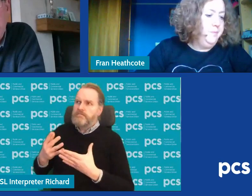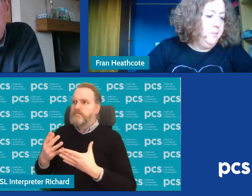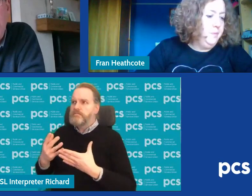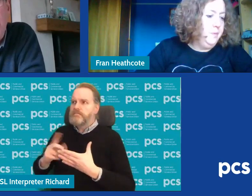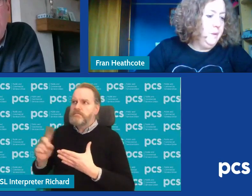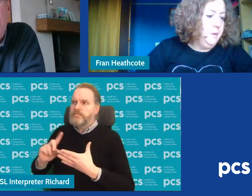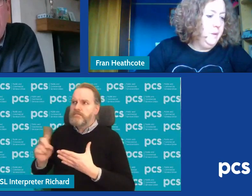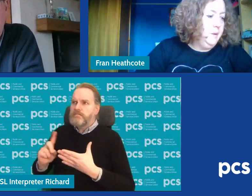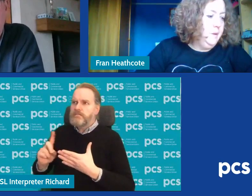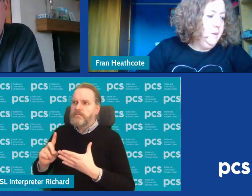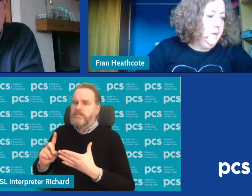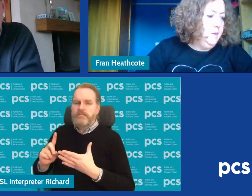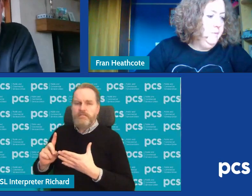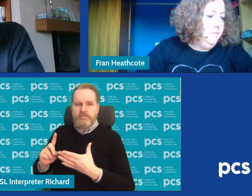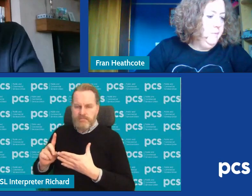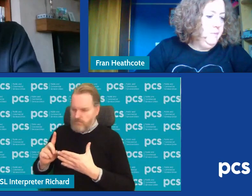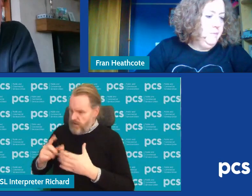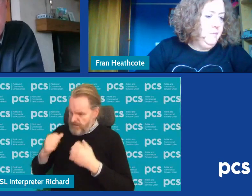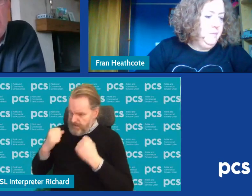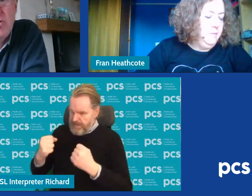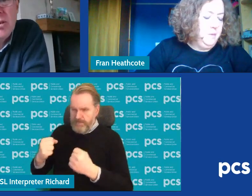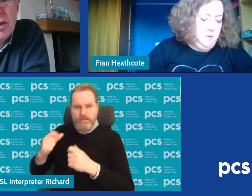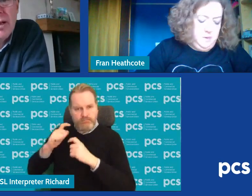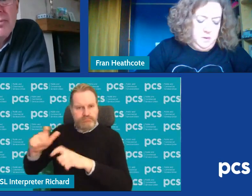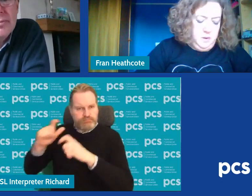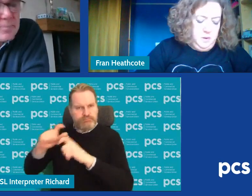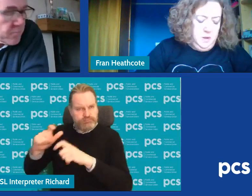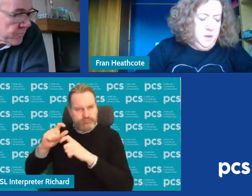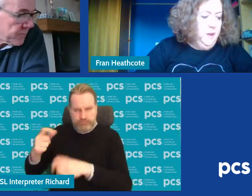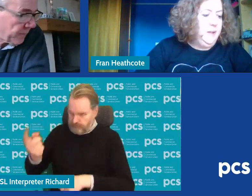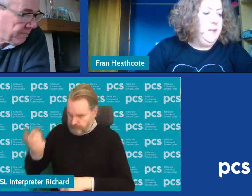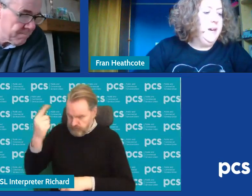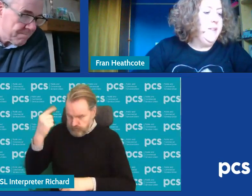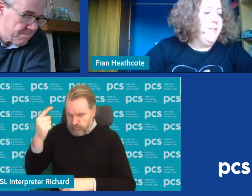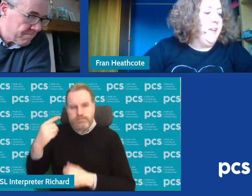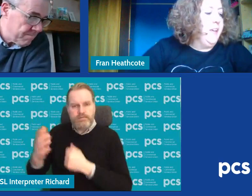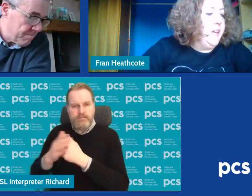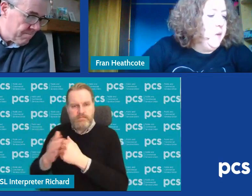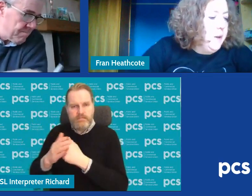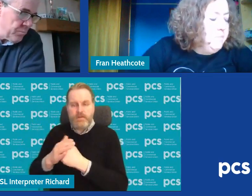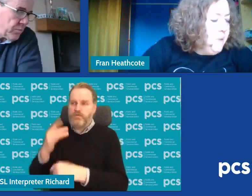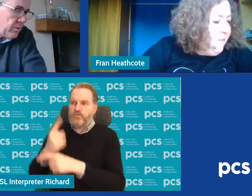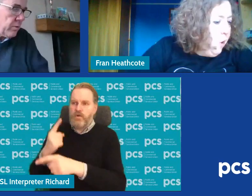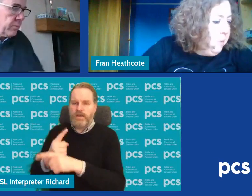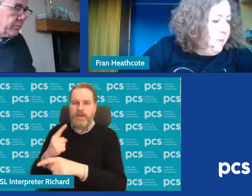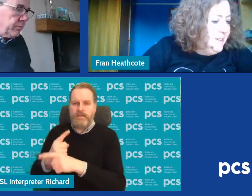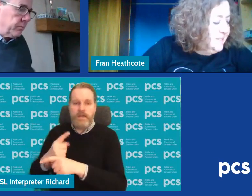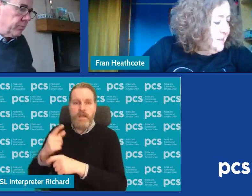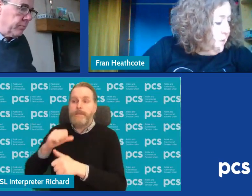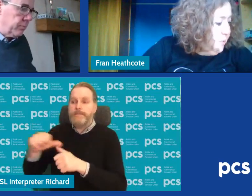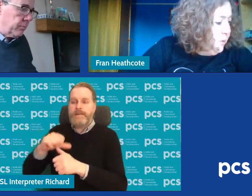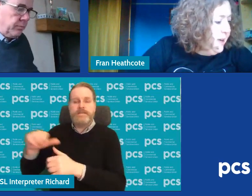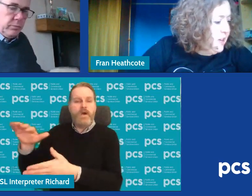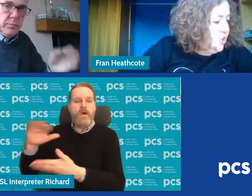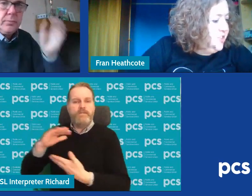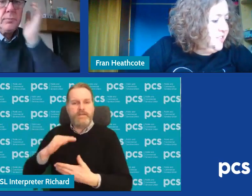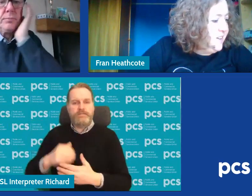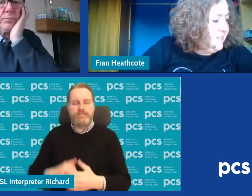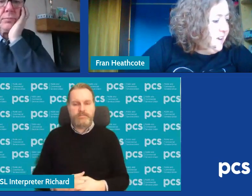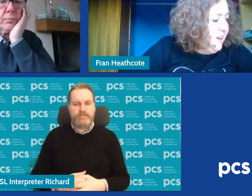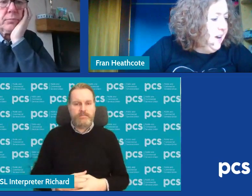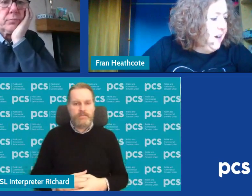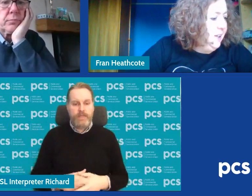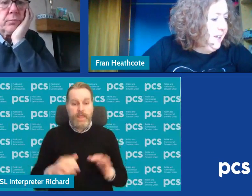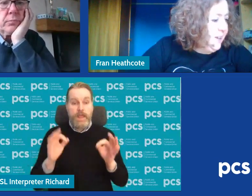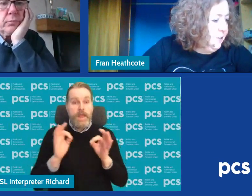leave us behind. And I think that's got to be the key message to vote in the ballot. Yeah, thank you. And Bev Hopper makes a similar point, actually. She